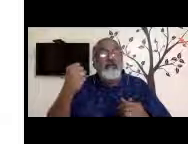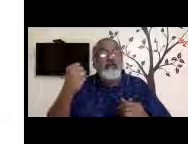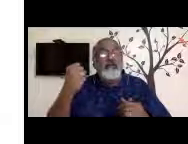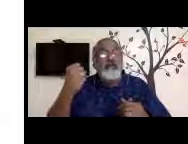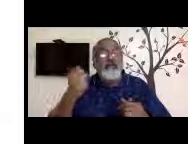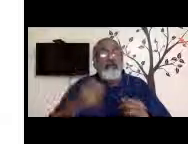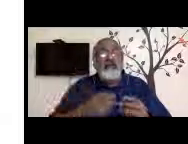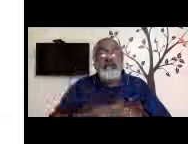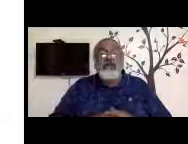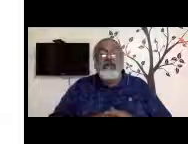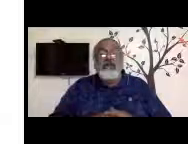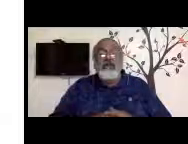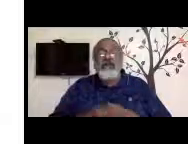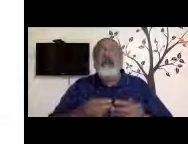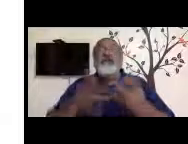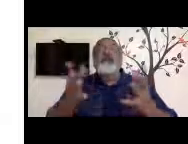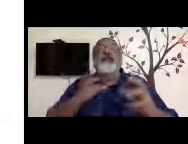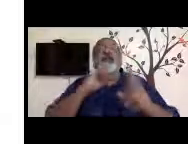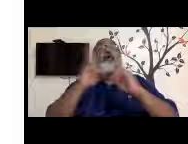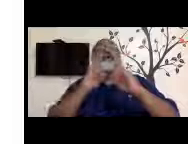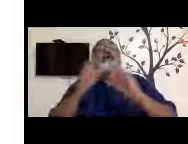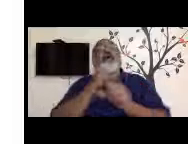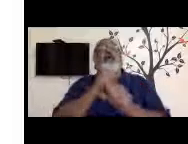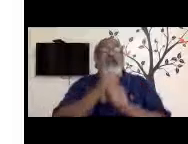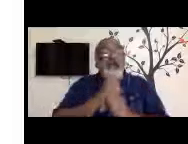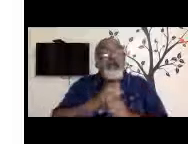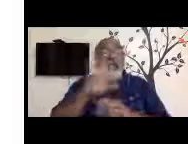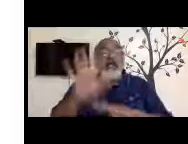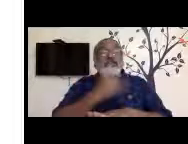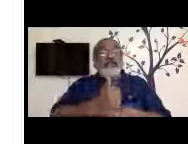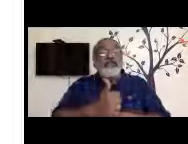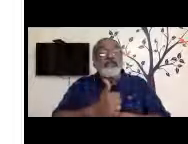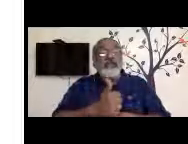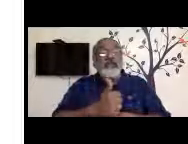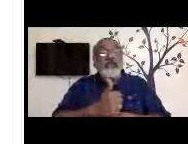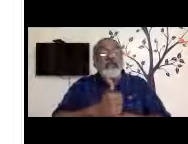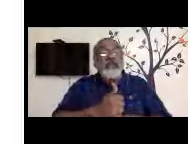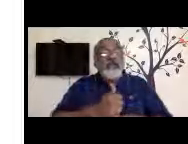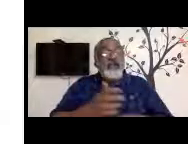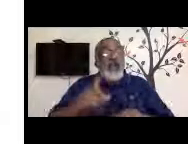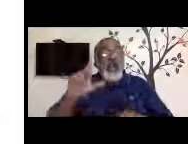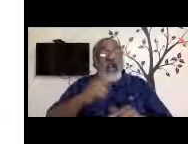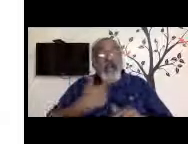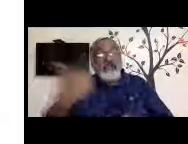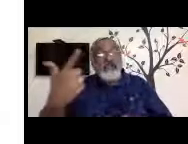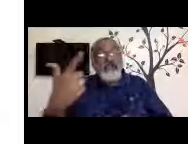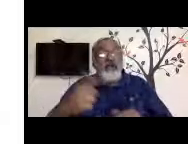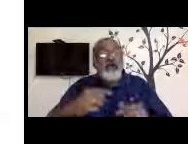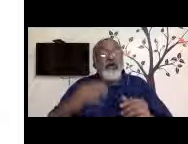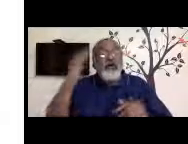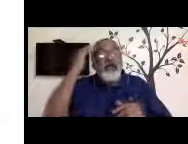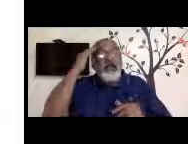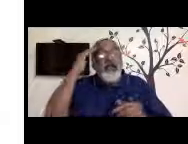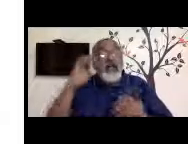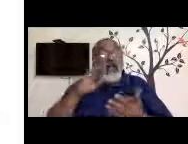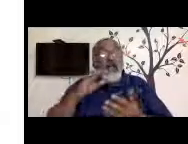discuss to deal with the government on establishment, license, and administration of mental health centers.